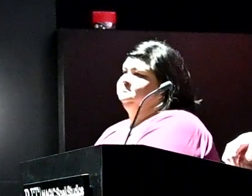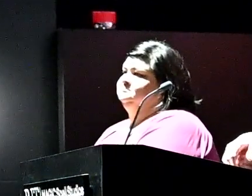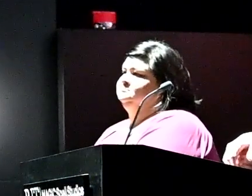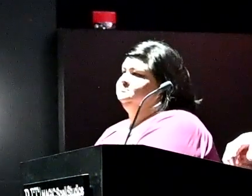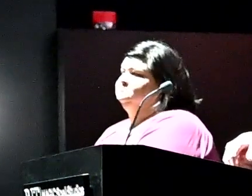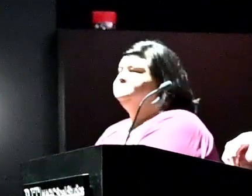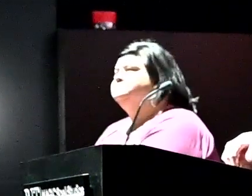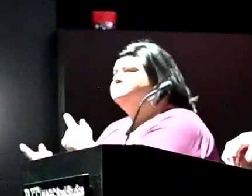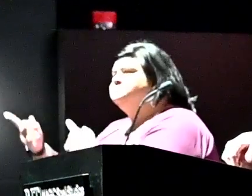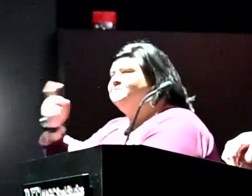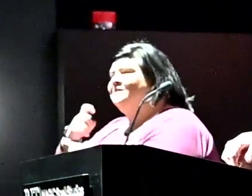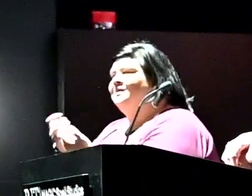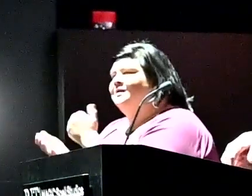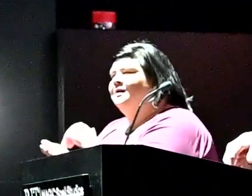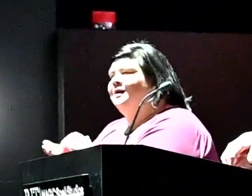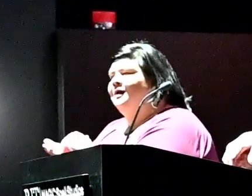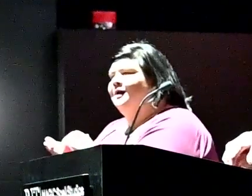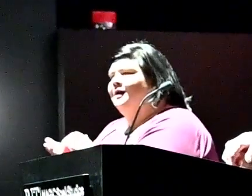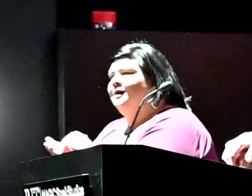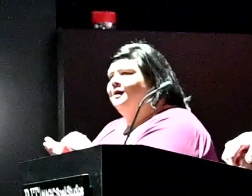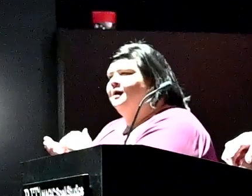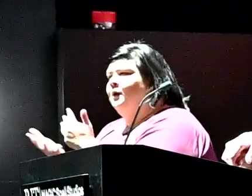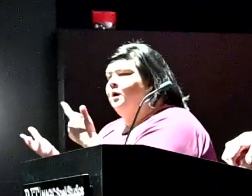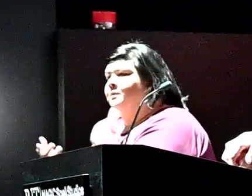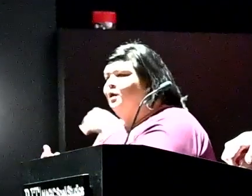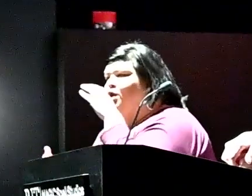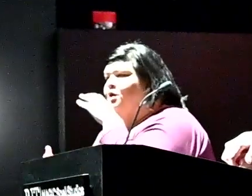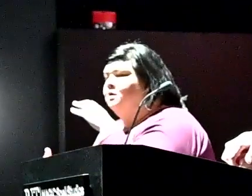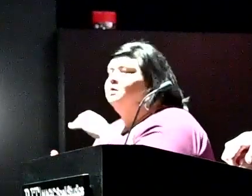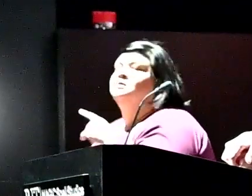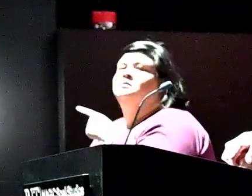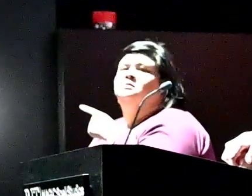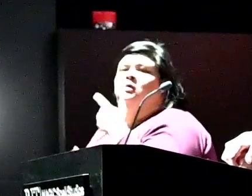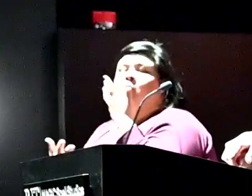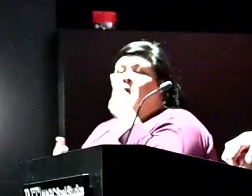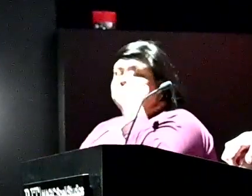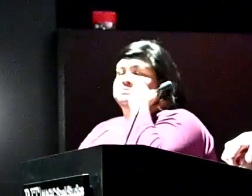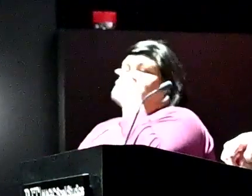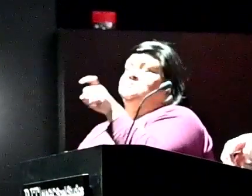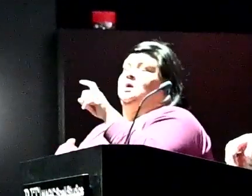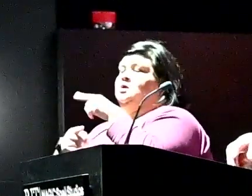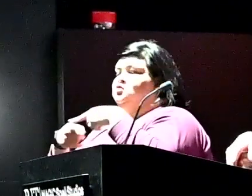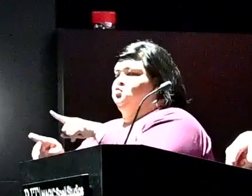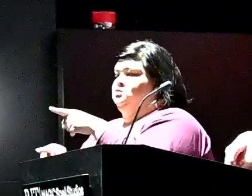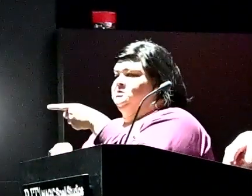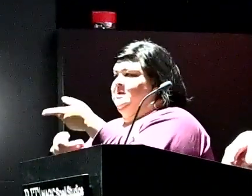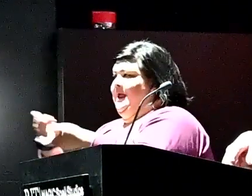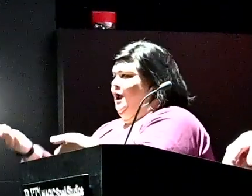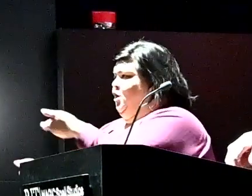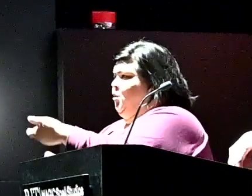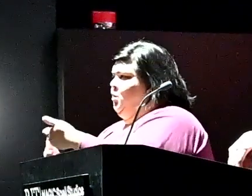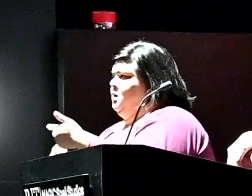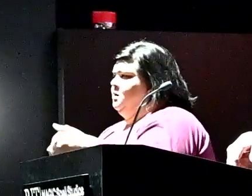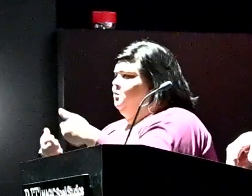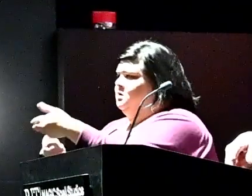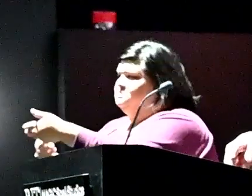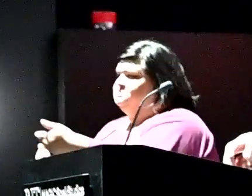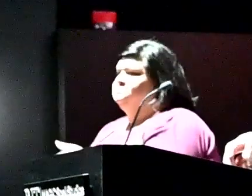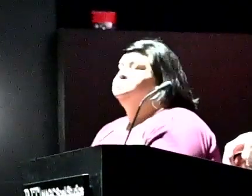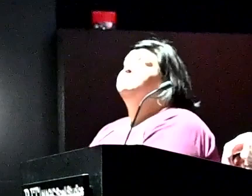Wait, ask your question again. What am I looking for? What is the? Or what stands out to you in the hiring